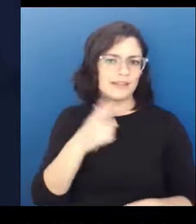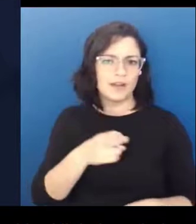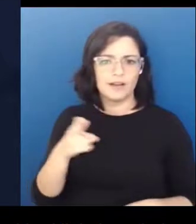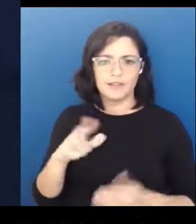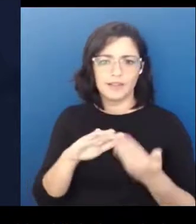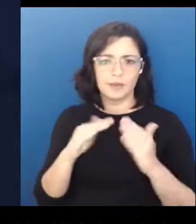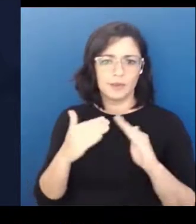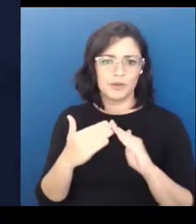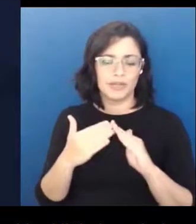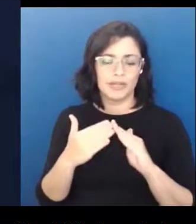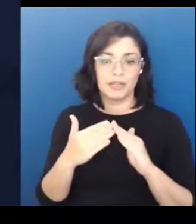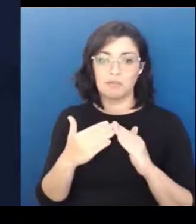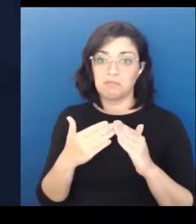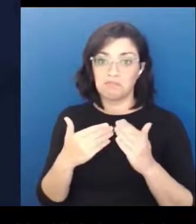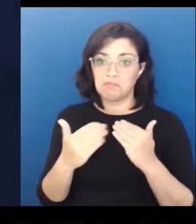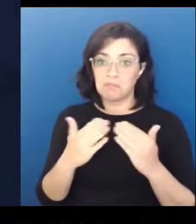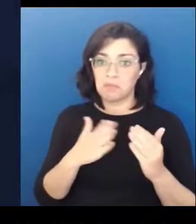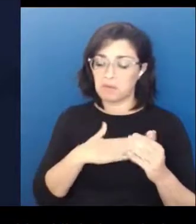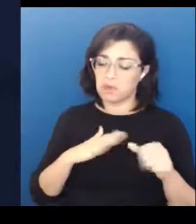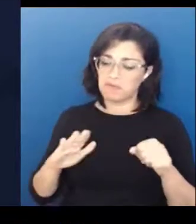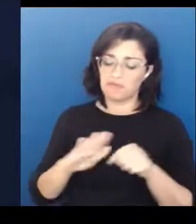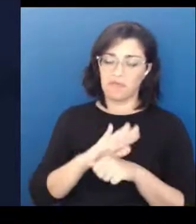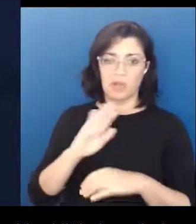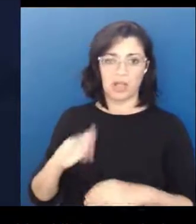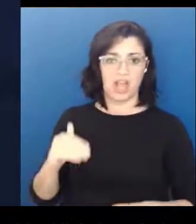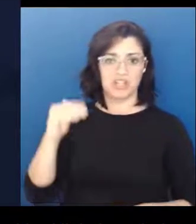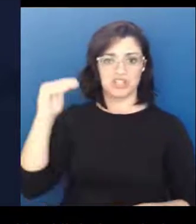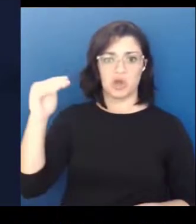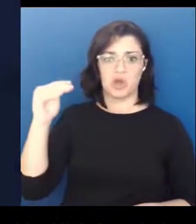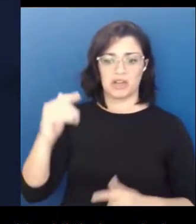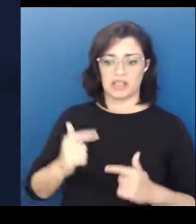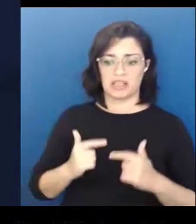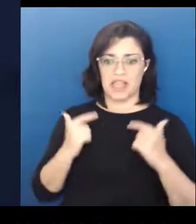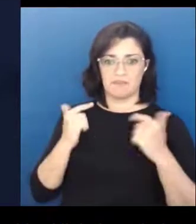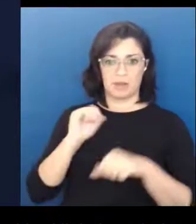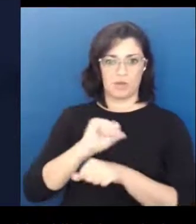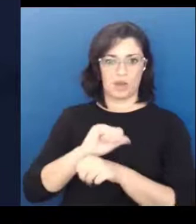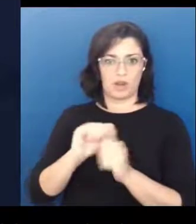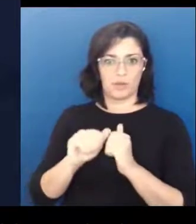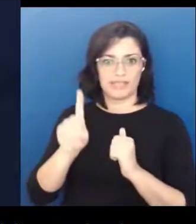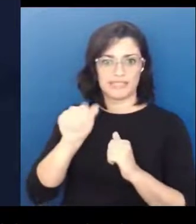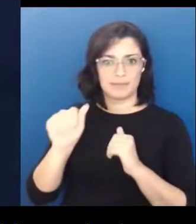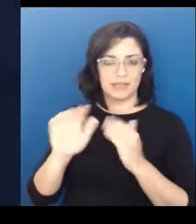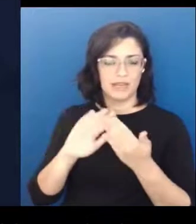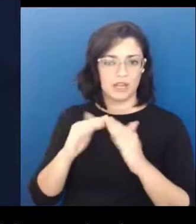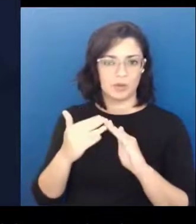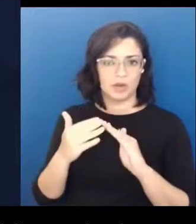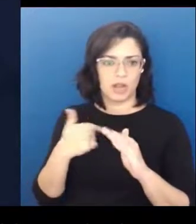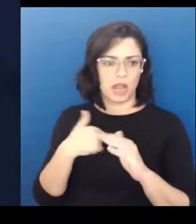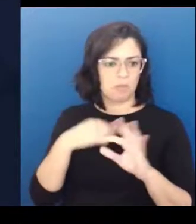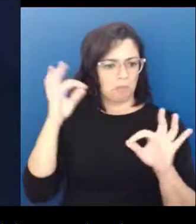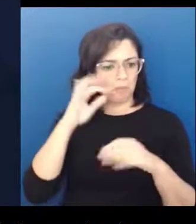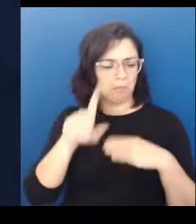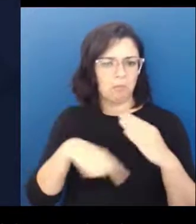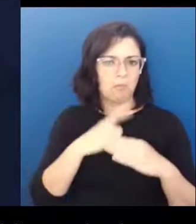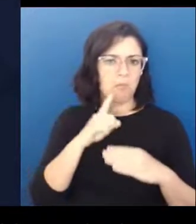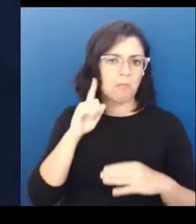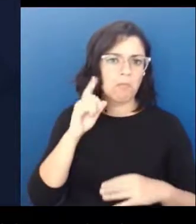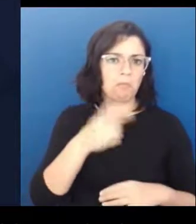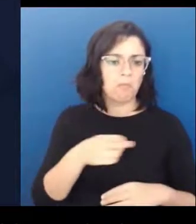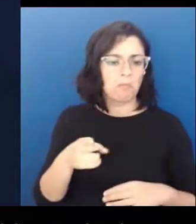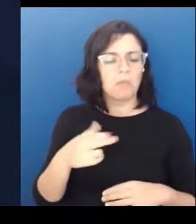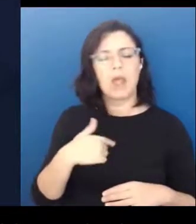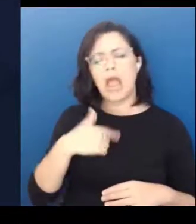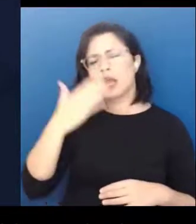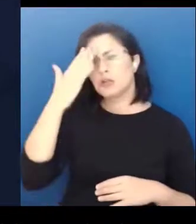whole adult career has been working in the disability community. I knew about and was a little familiar with